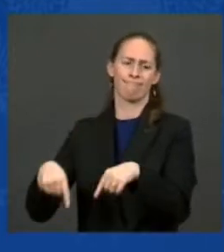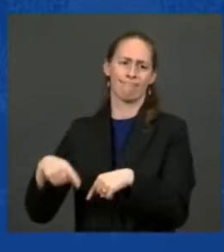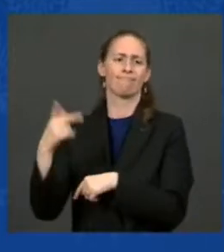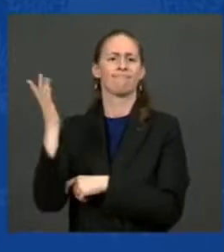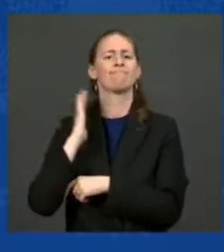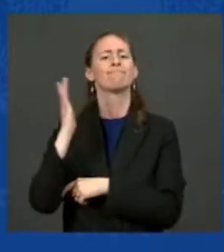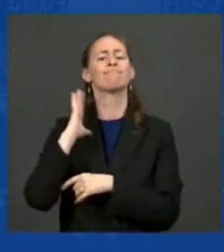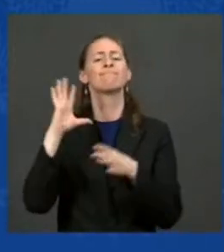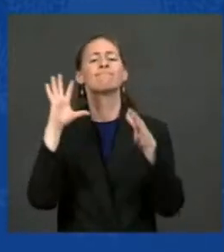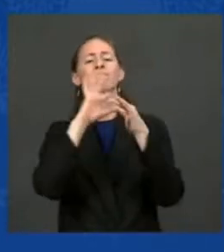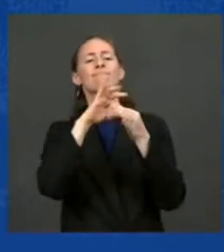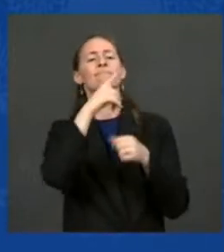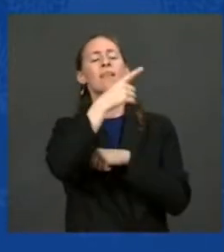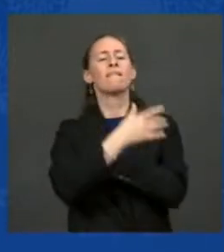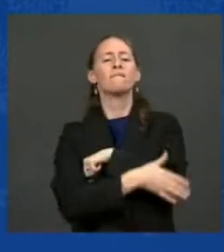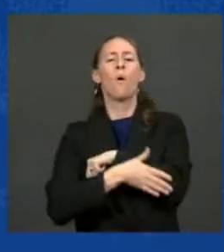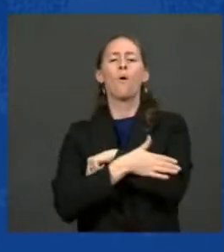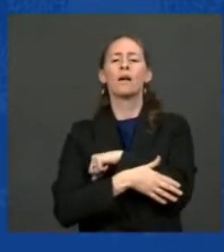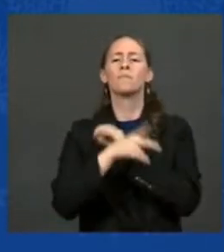We